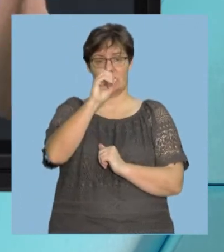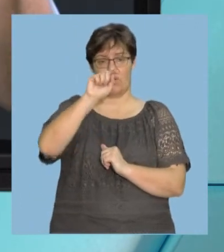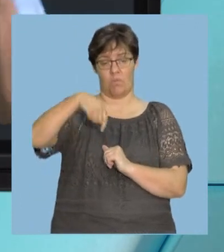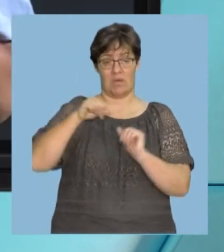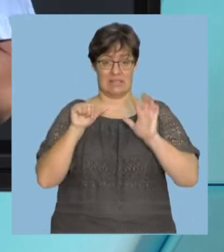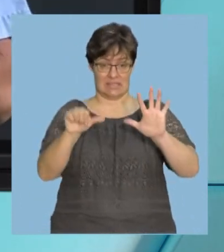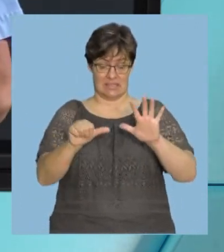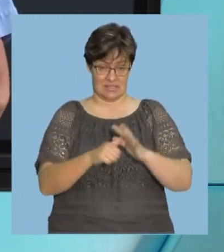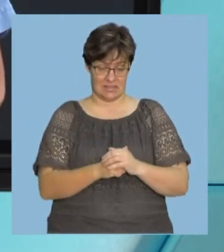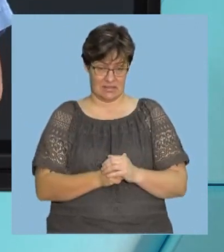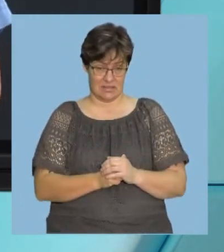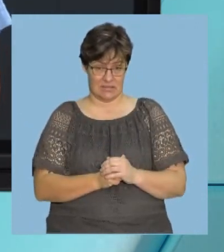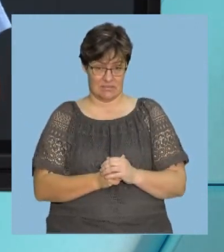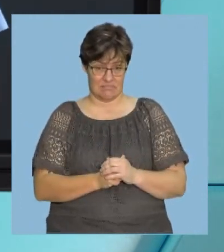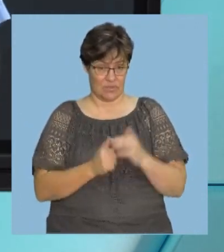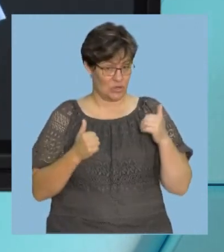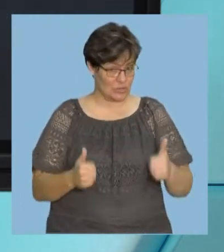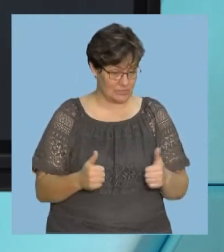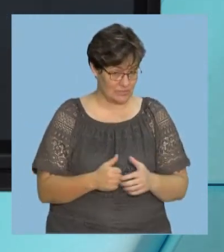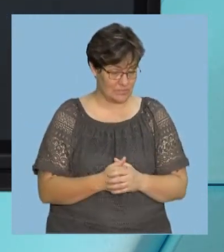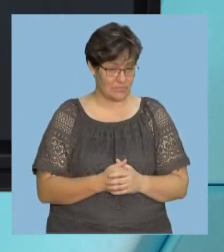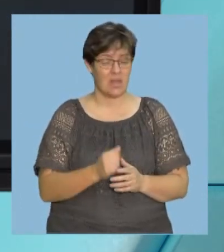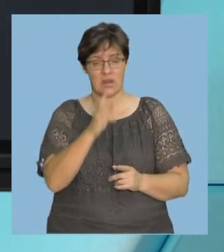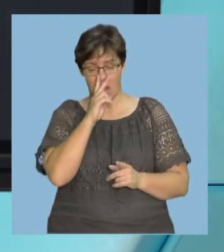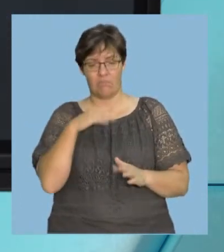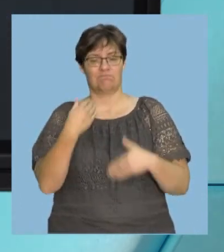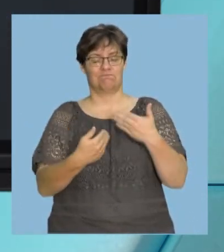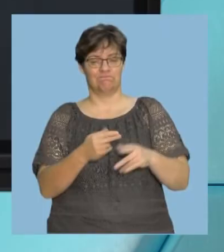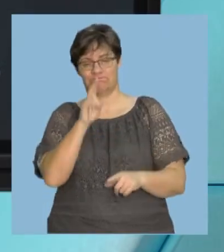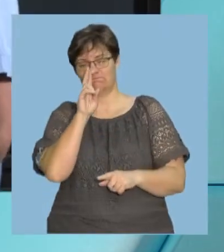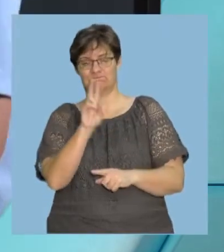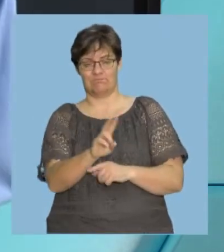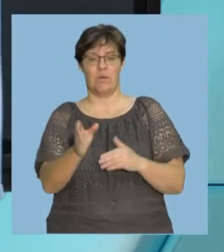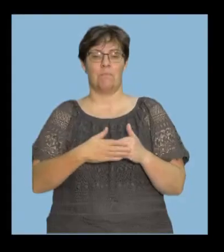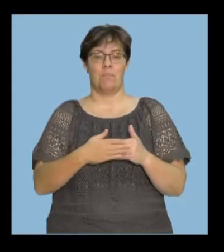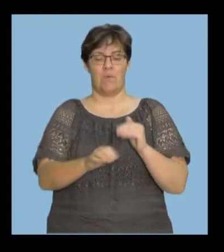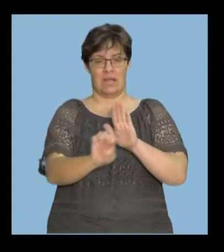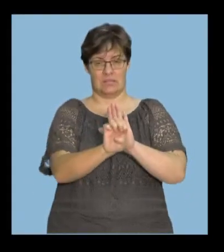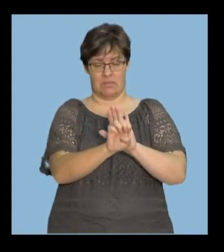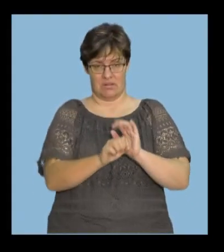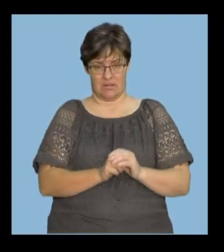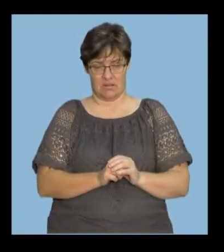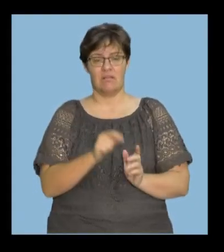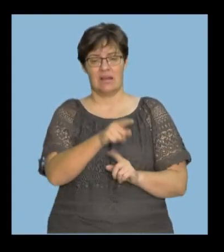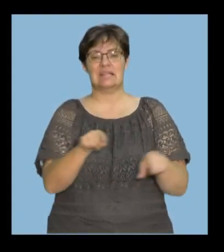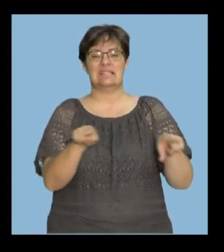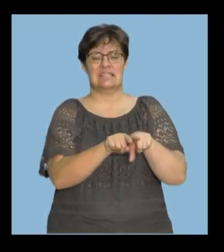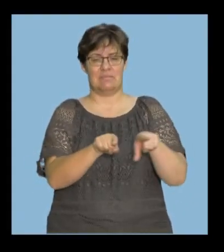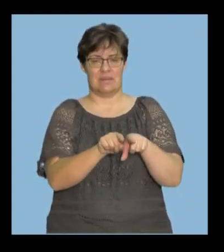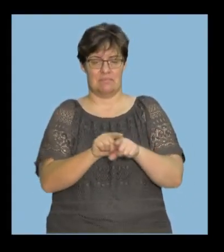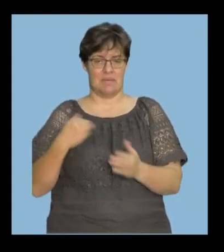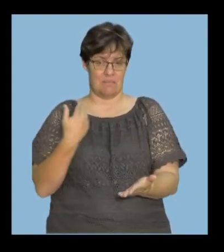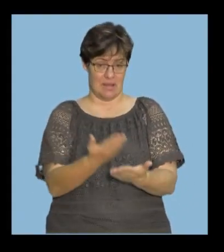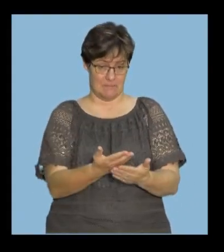is 0,6. Very good. Let's move on and have a look at another example of